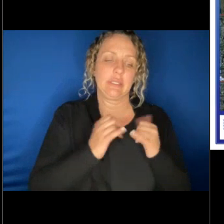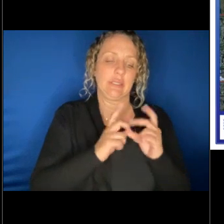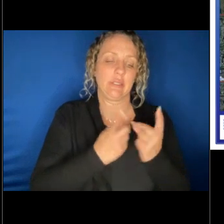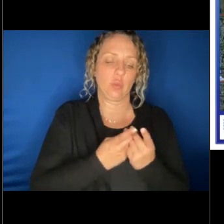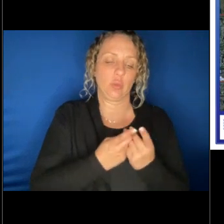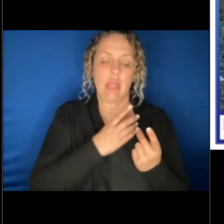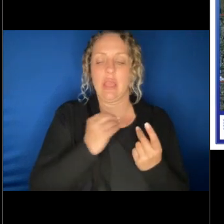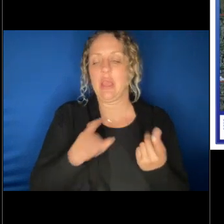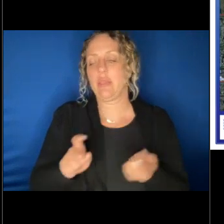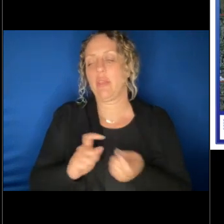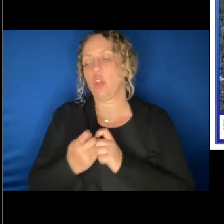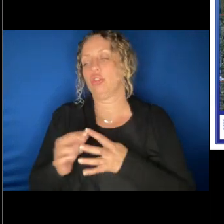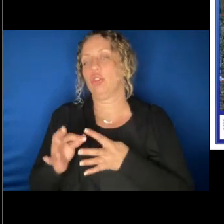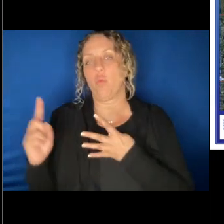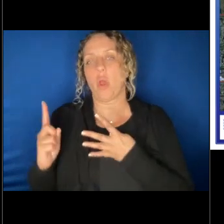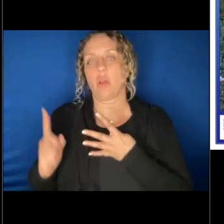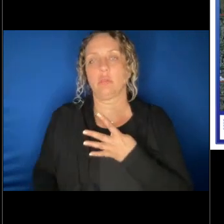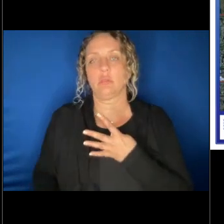and Alternative 1.